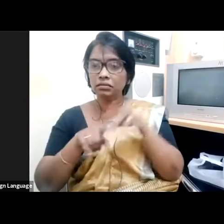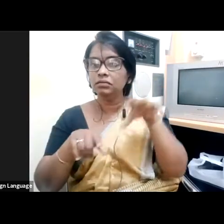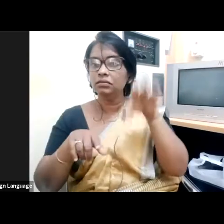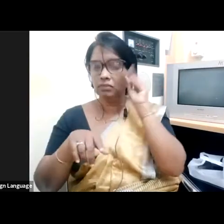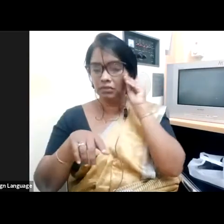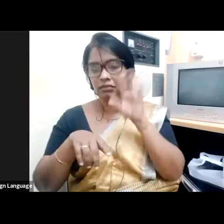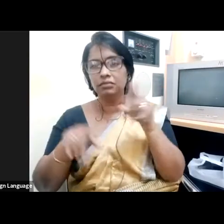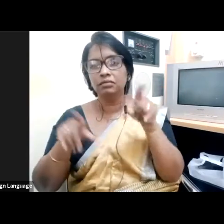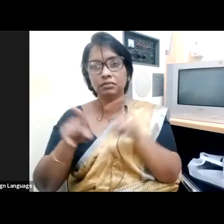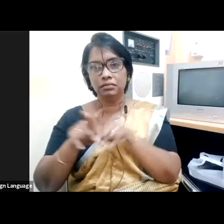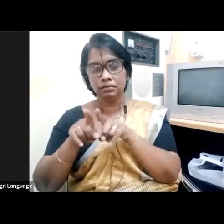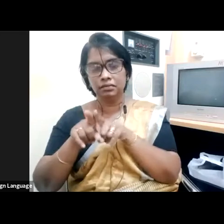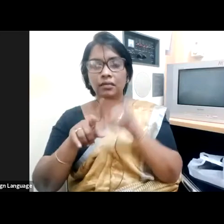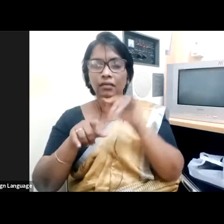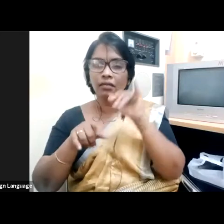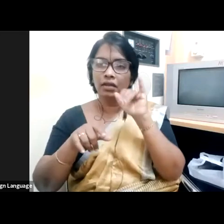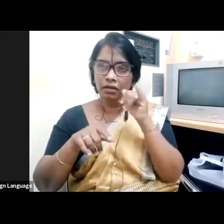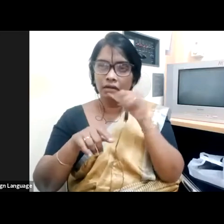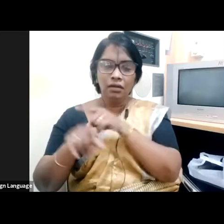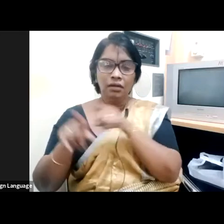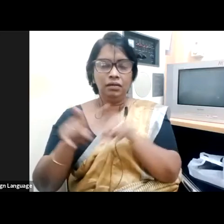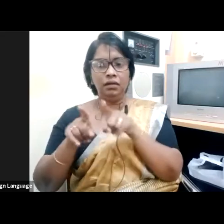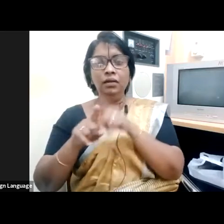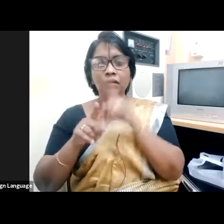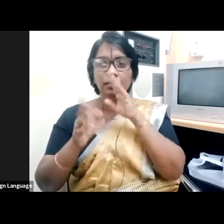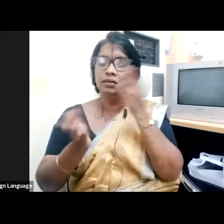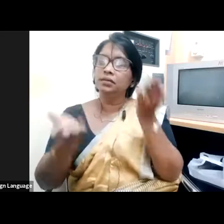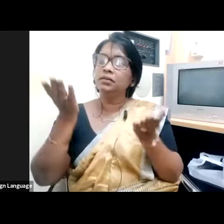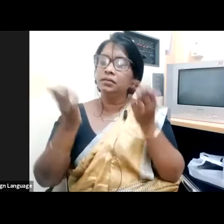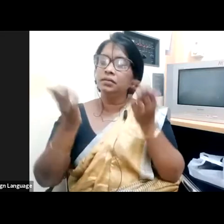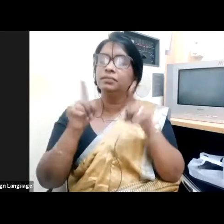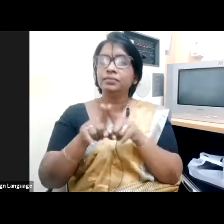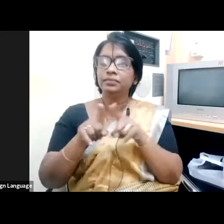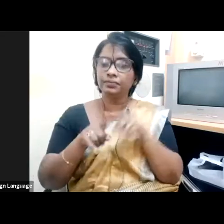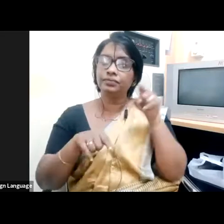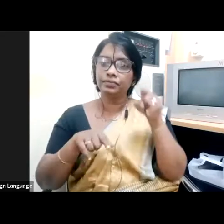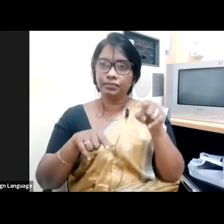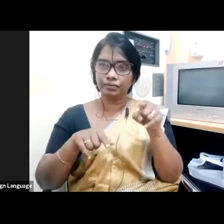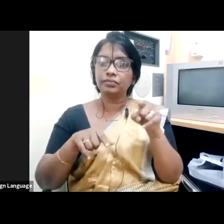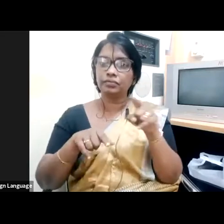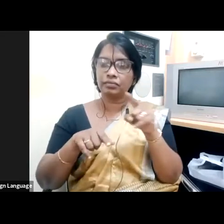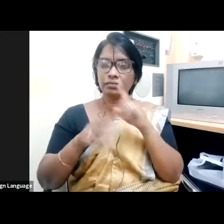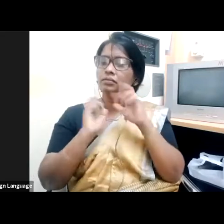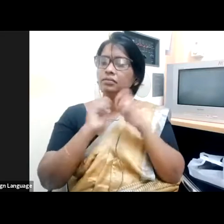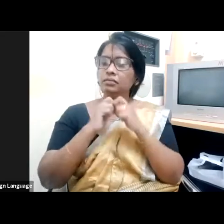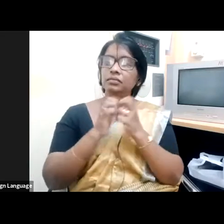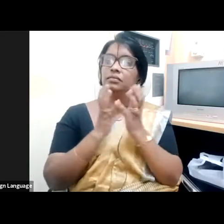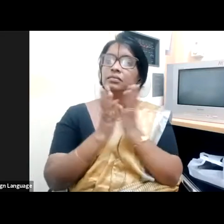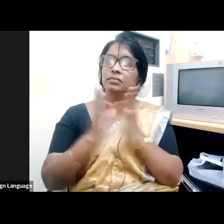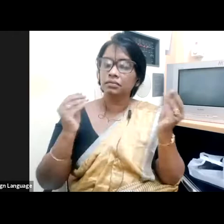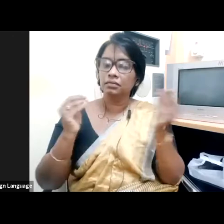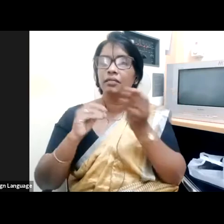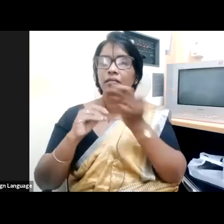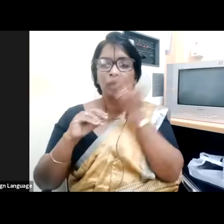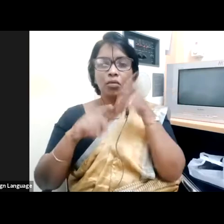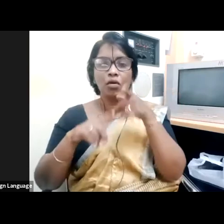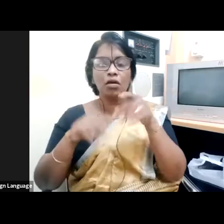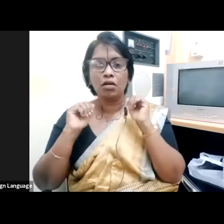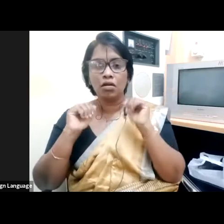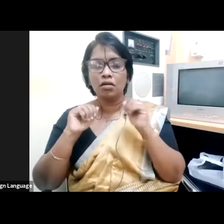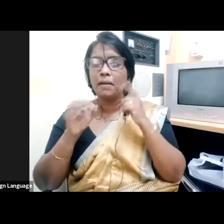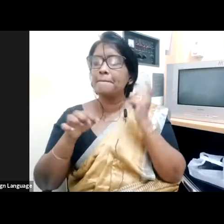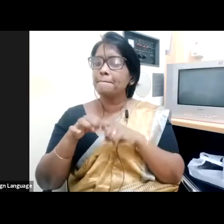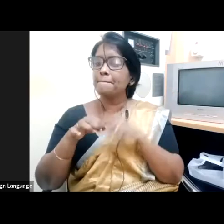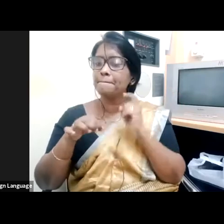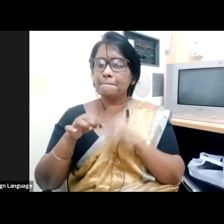it, and then creating either solutions or products that help us minimize and make it a lot more